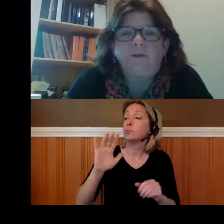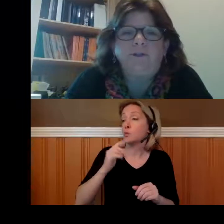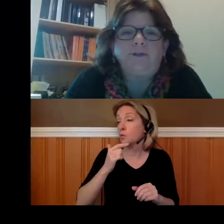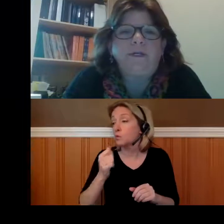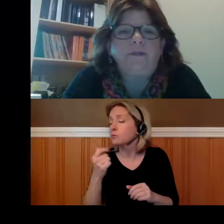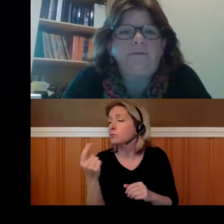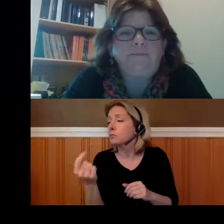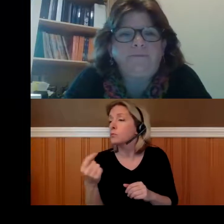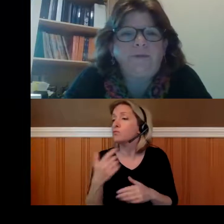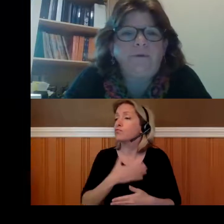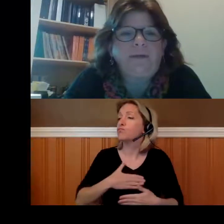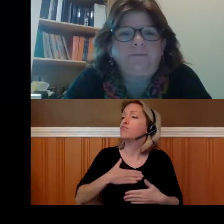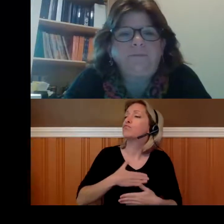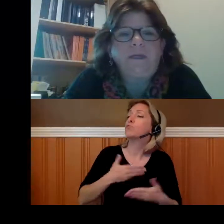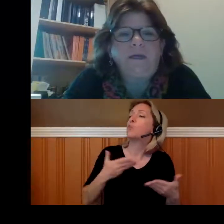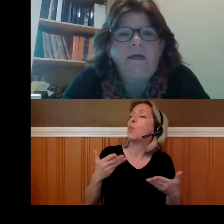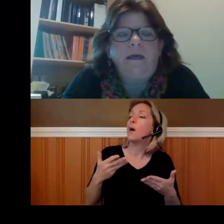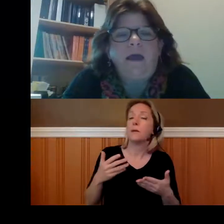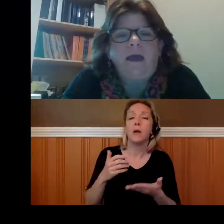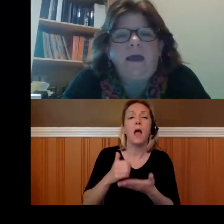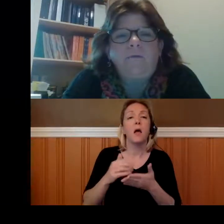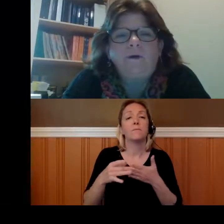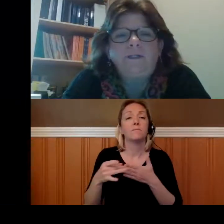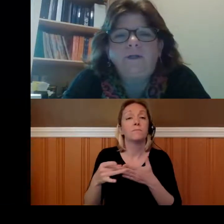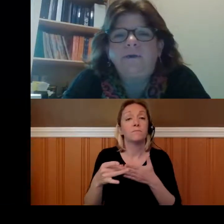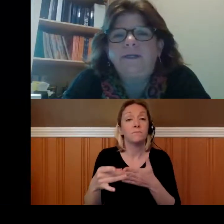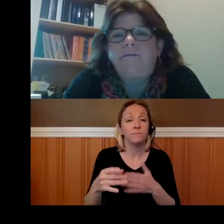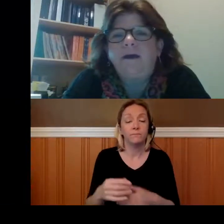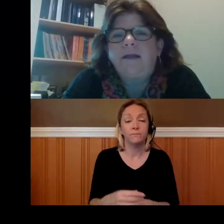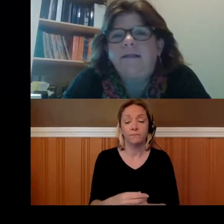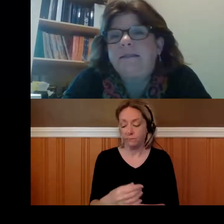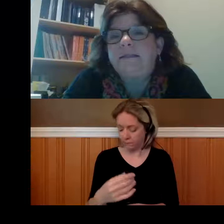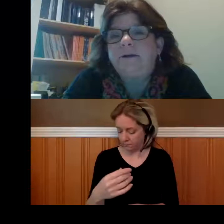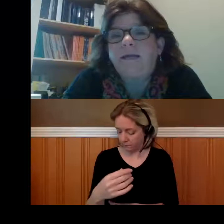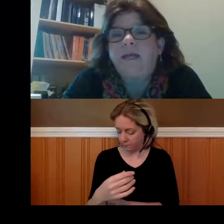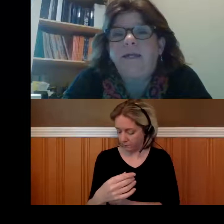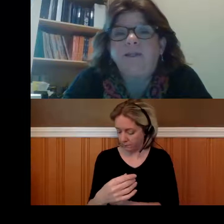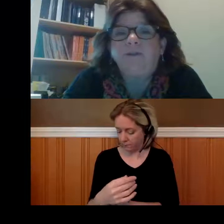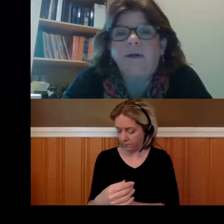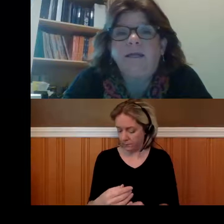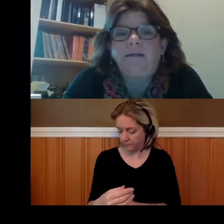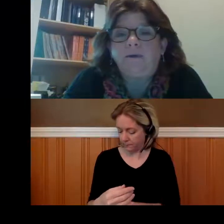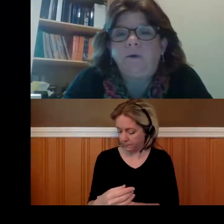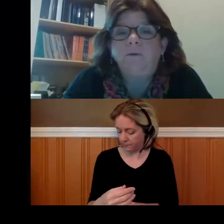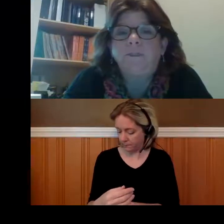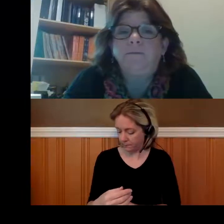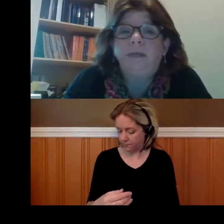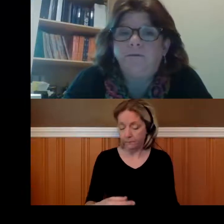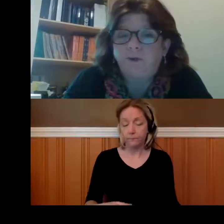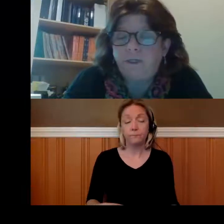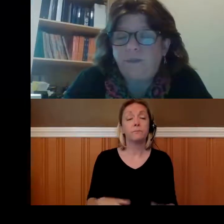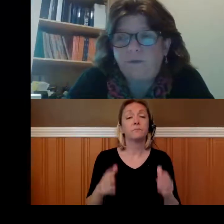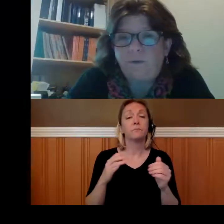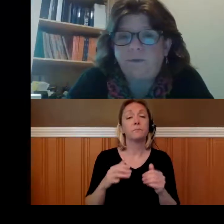enjoy doing? We're going to start to identify necessary education and training goals to reach